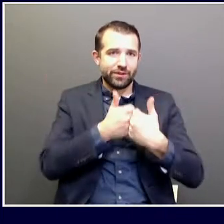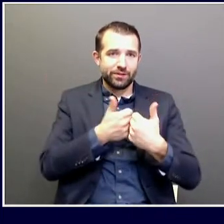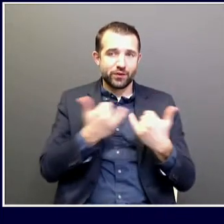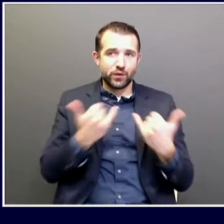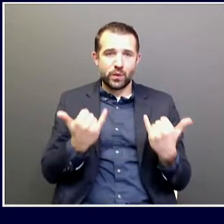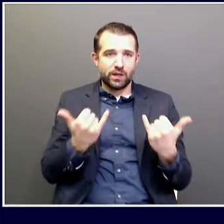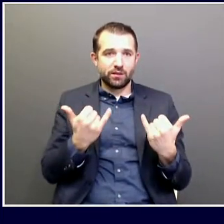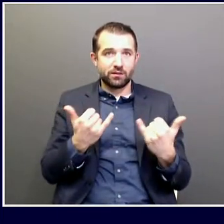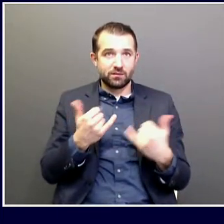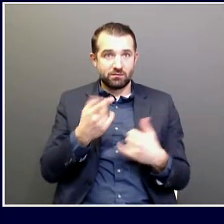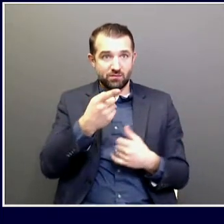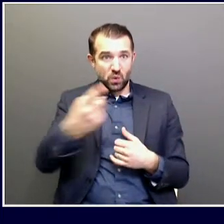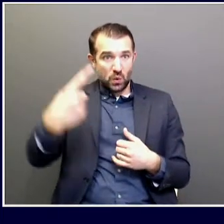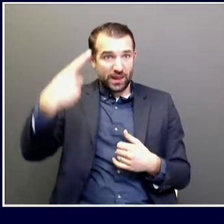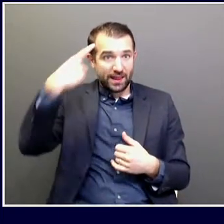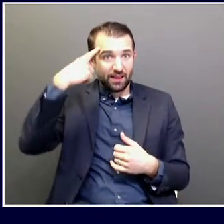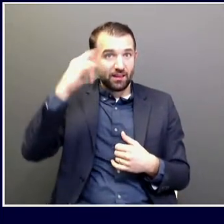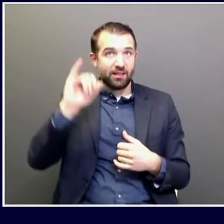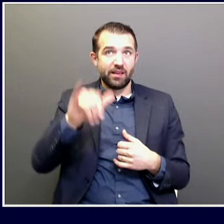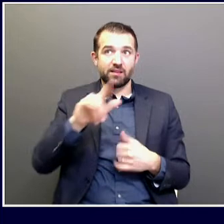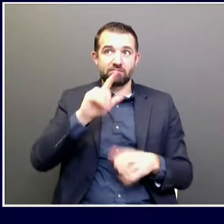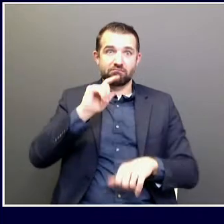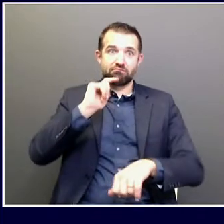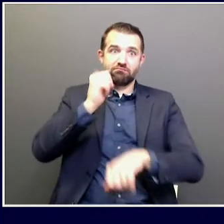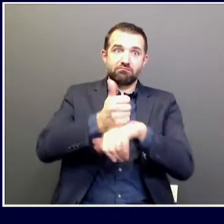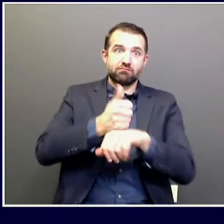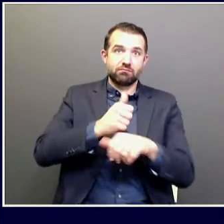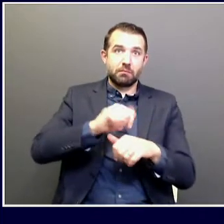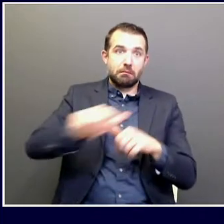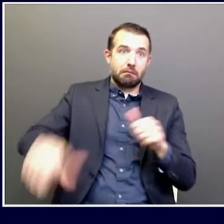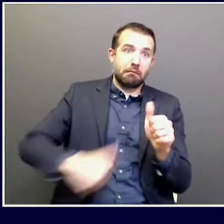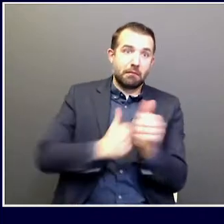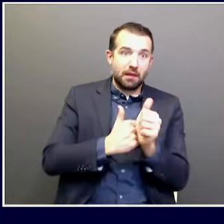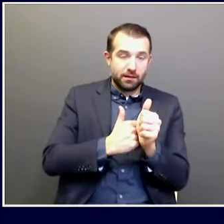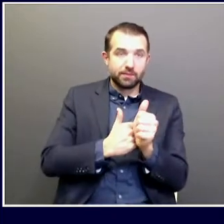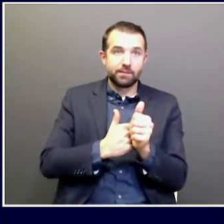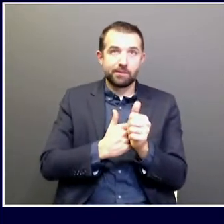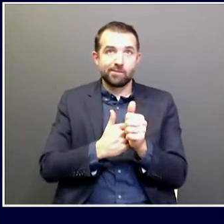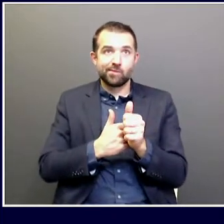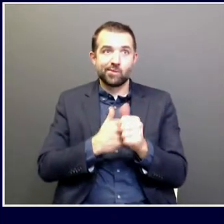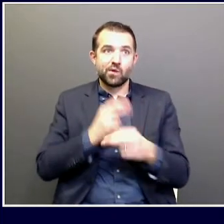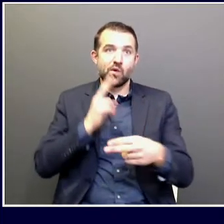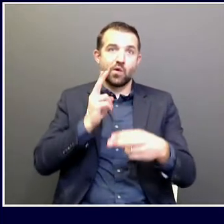its crisis standards of care plan?